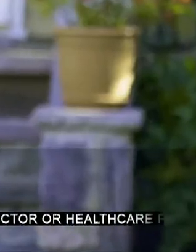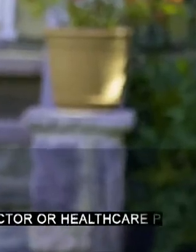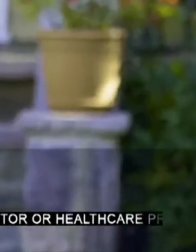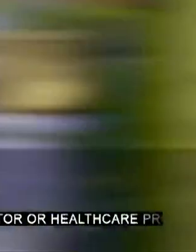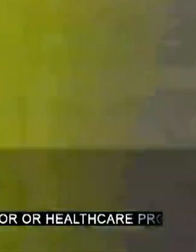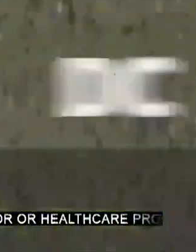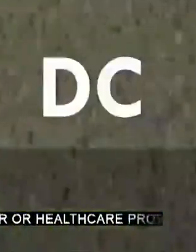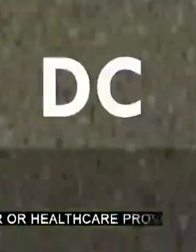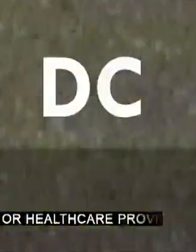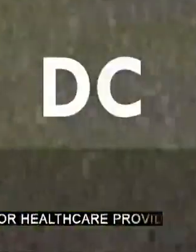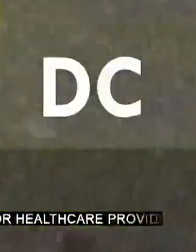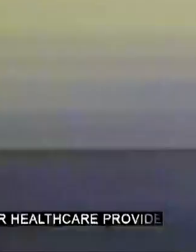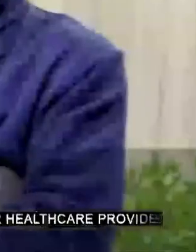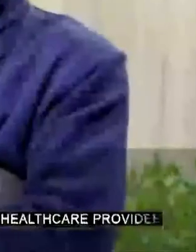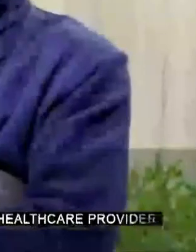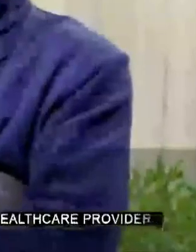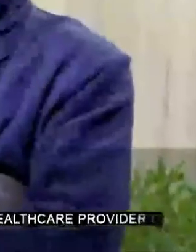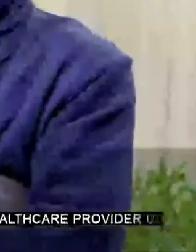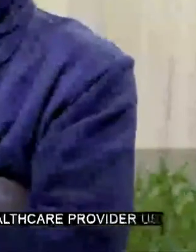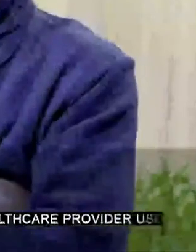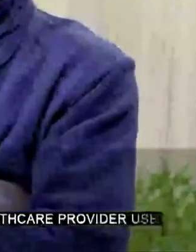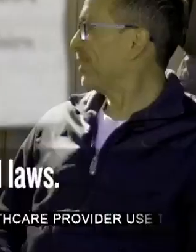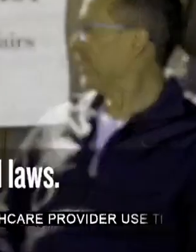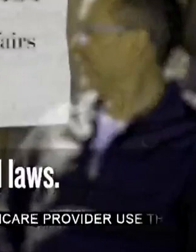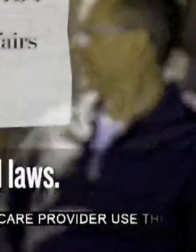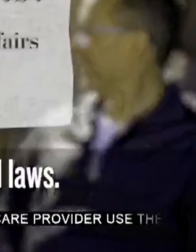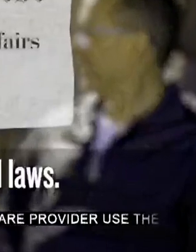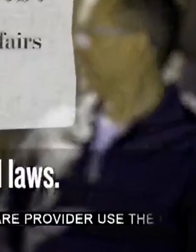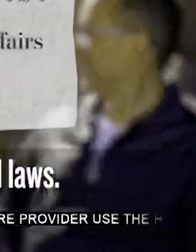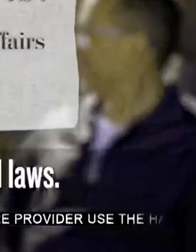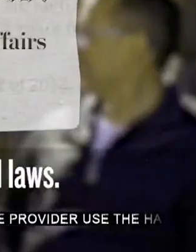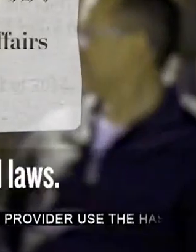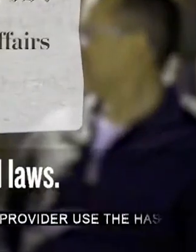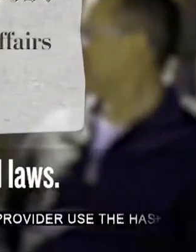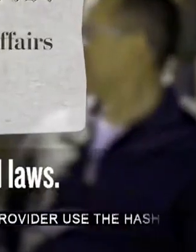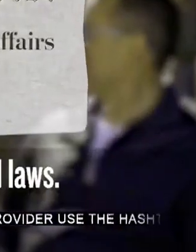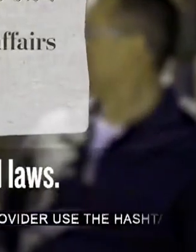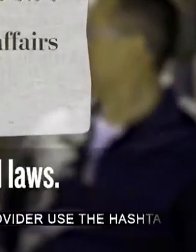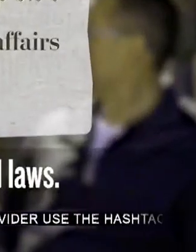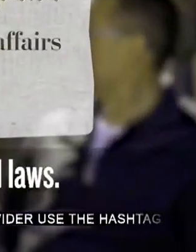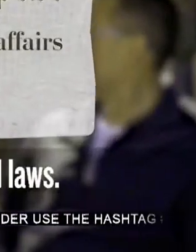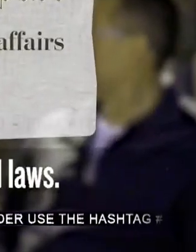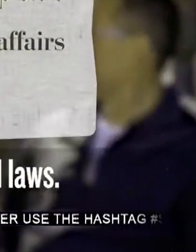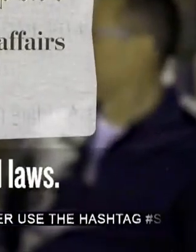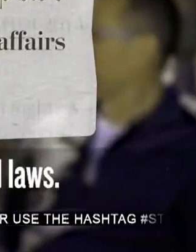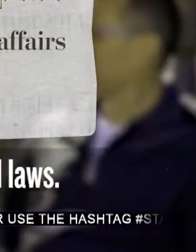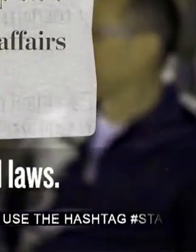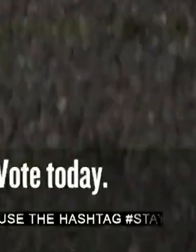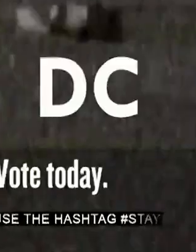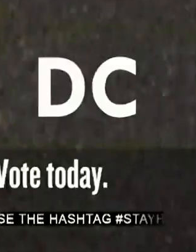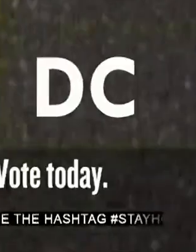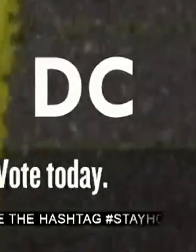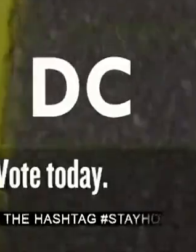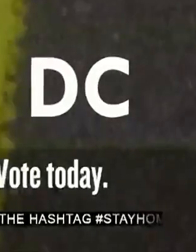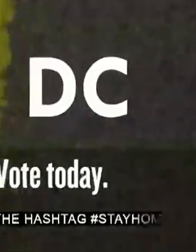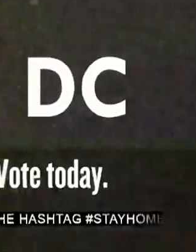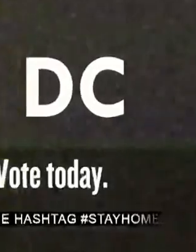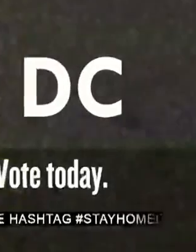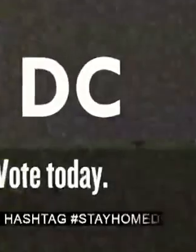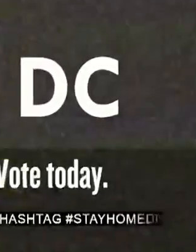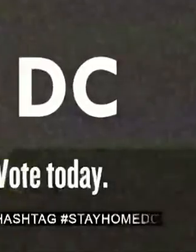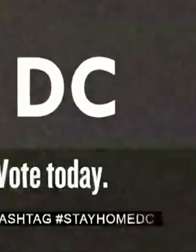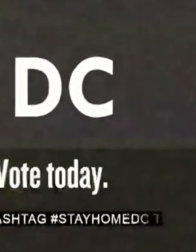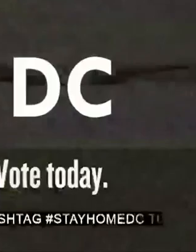Bernardo has a voice in Congress. David does not. Congress can even overturn David's local laws, end